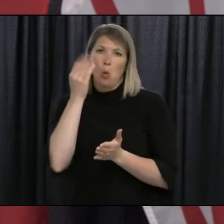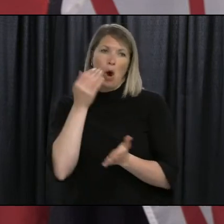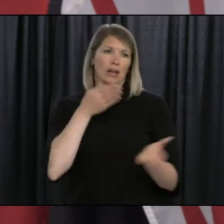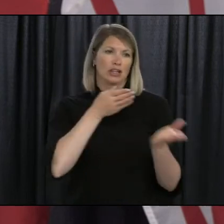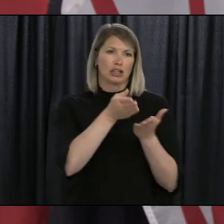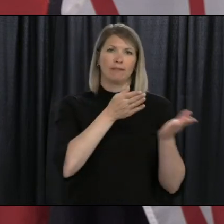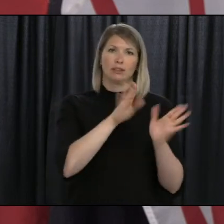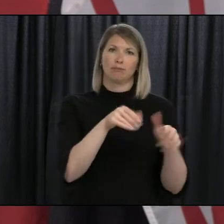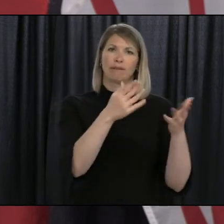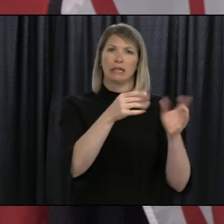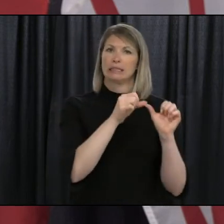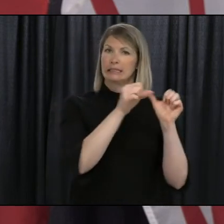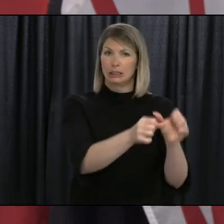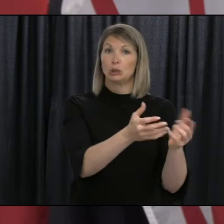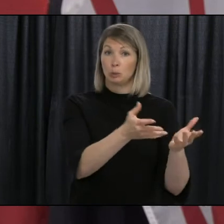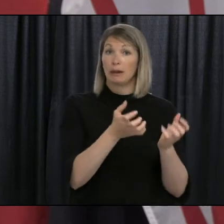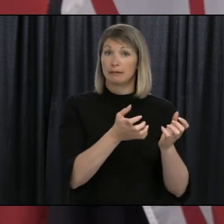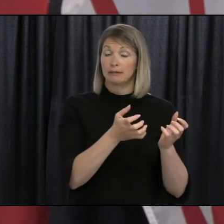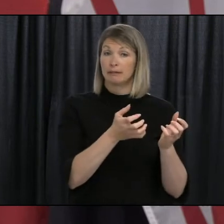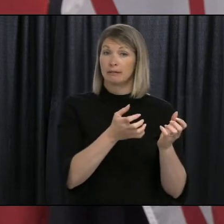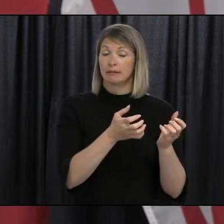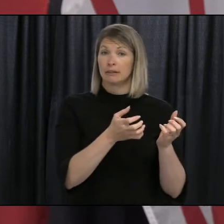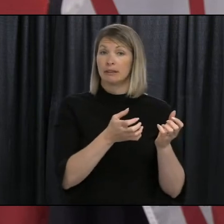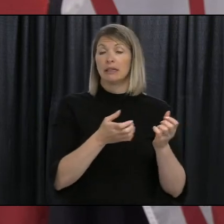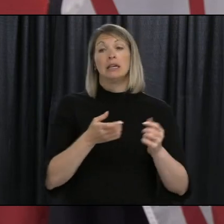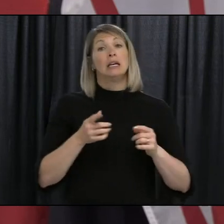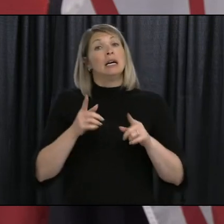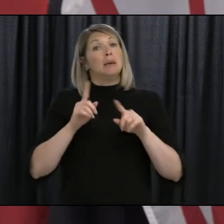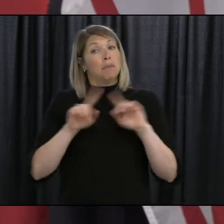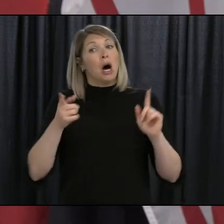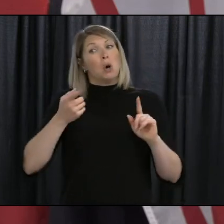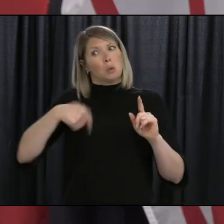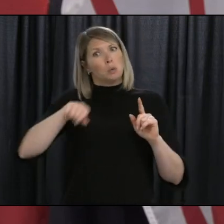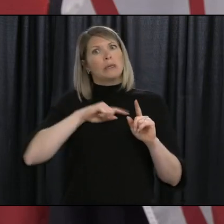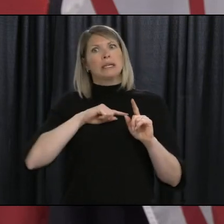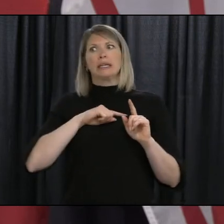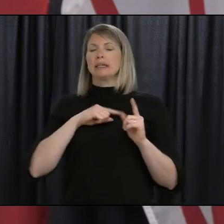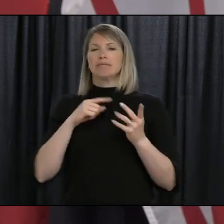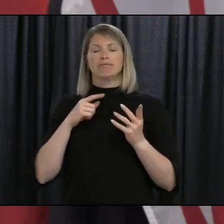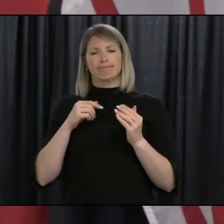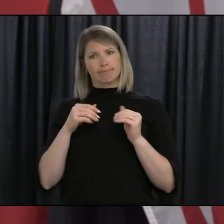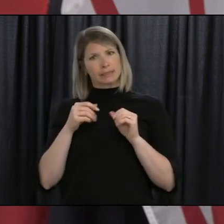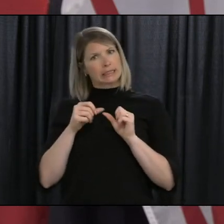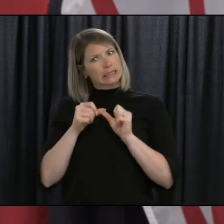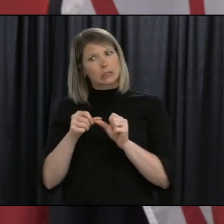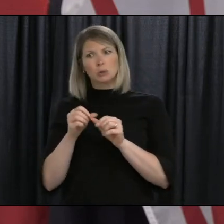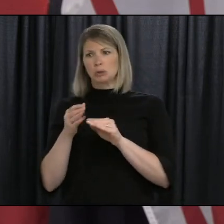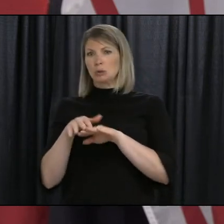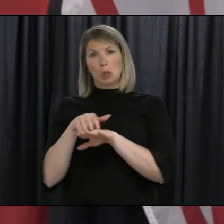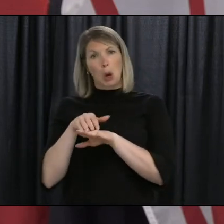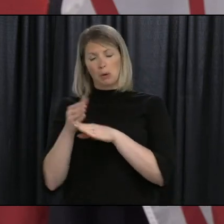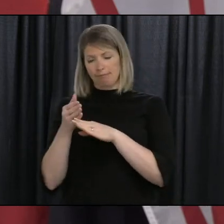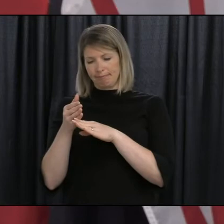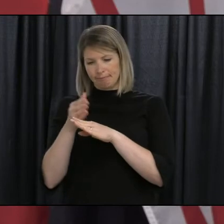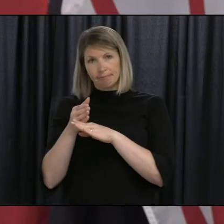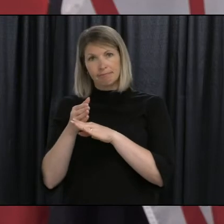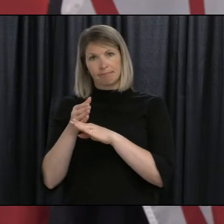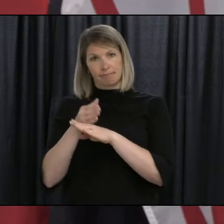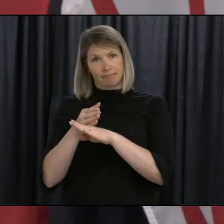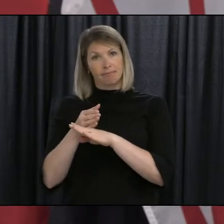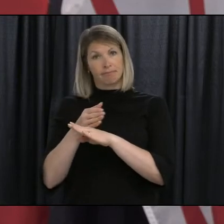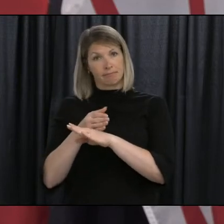it was, but at the same time making steady progress to eliminating that deficit. We'll